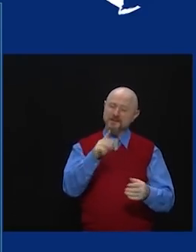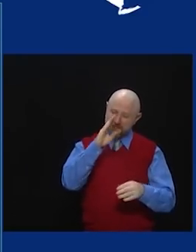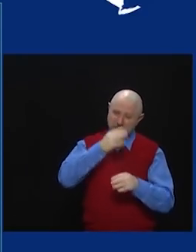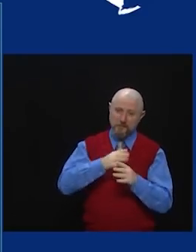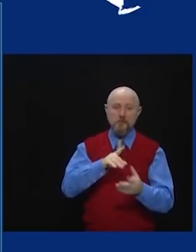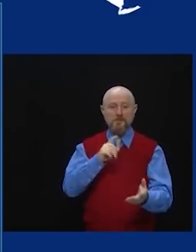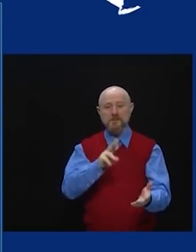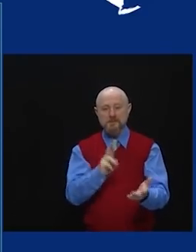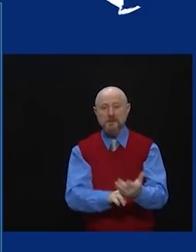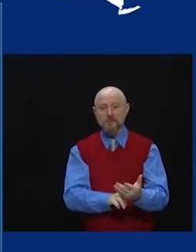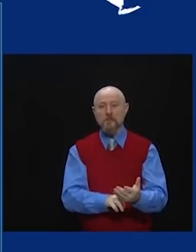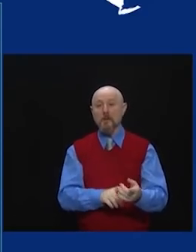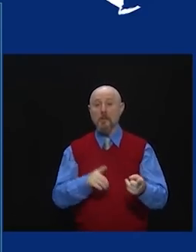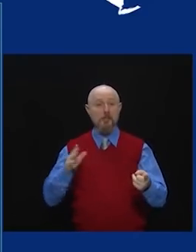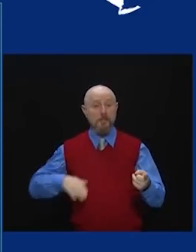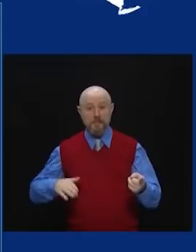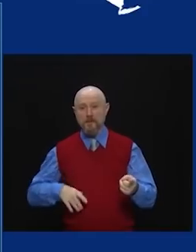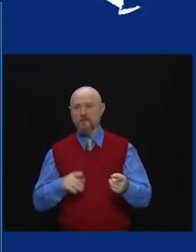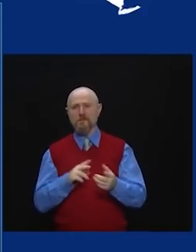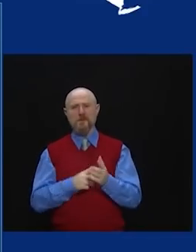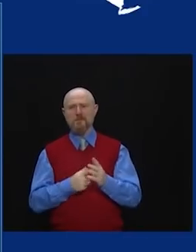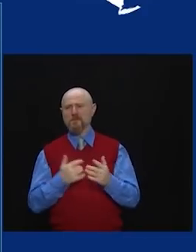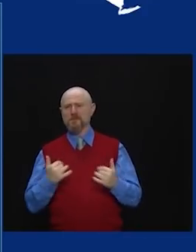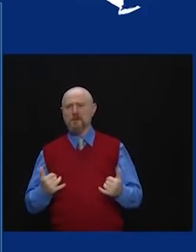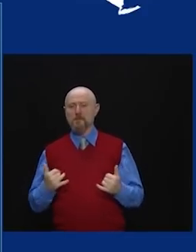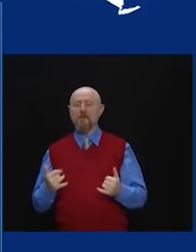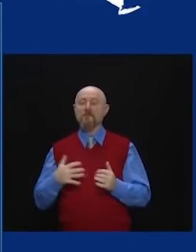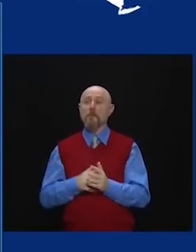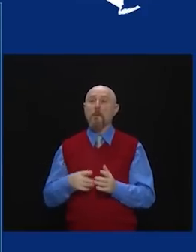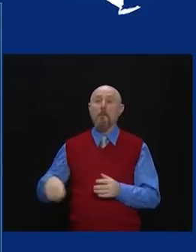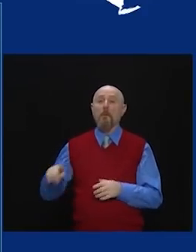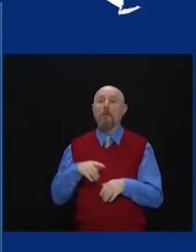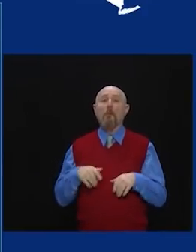vulnerable right now because it is starting to spread through nursing homes.